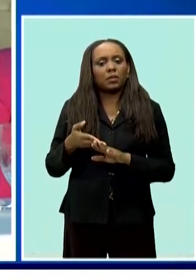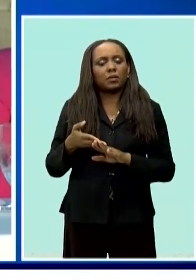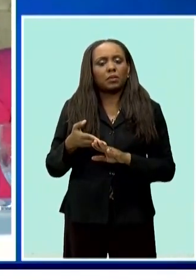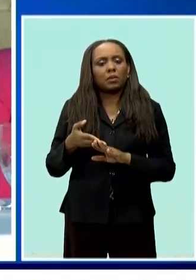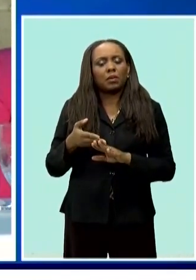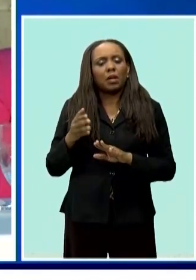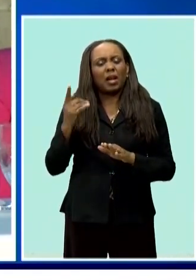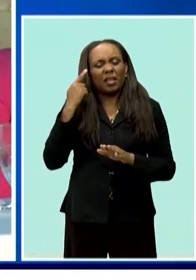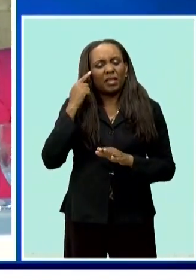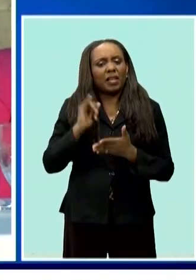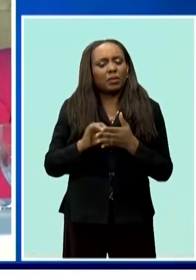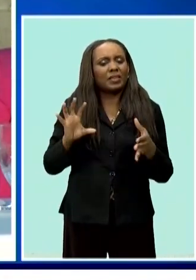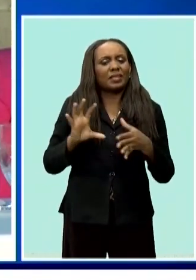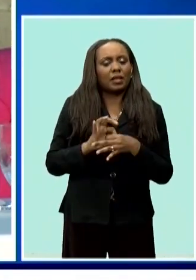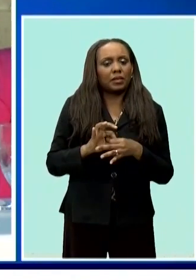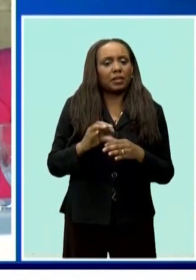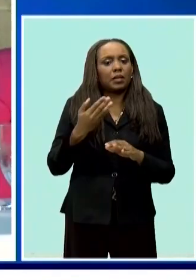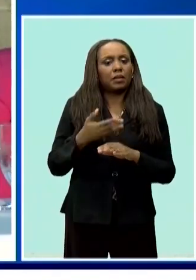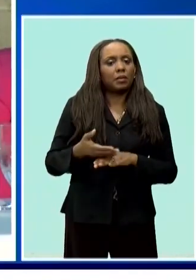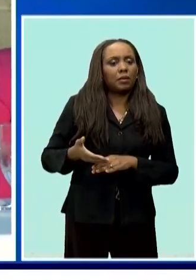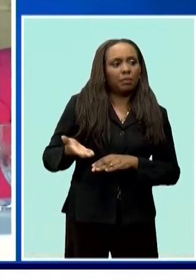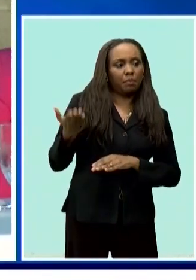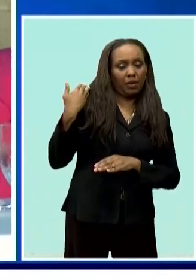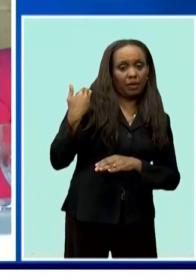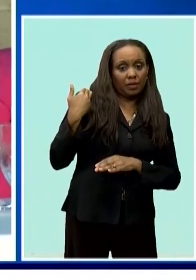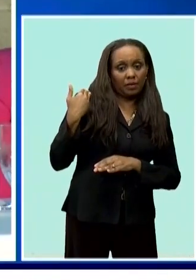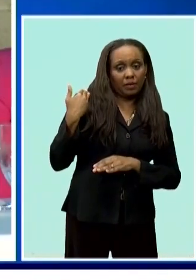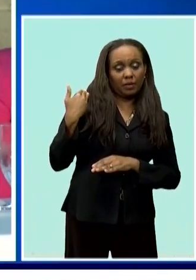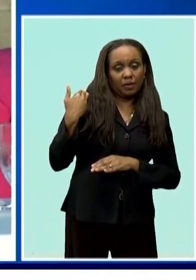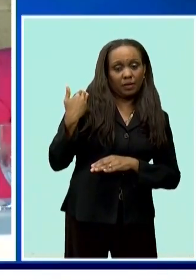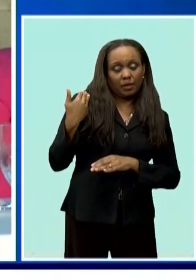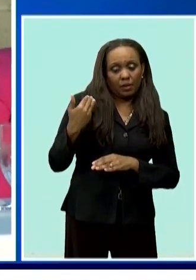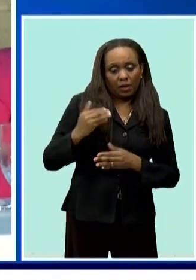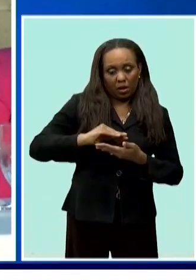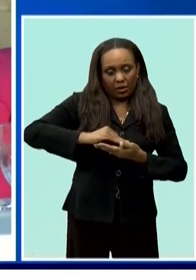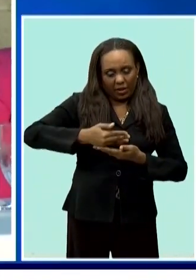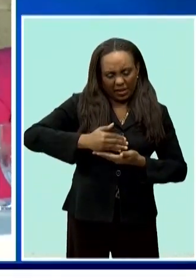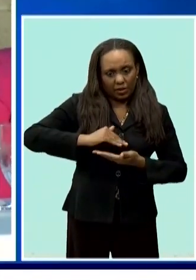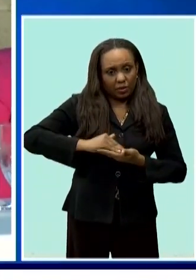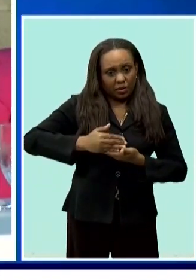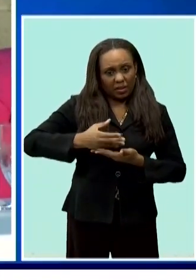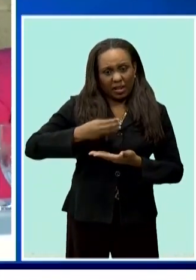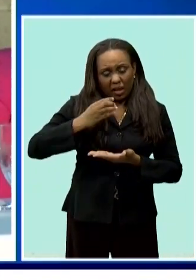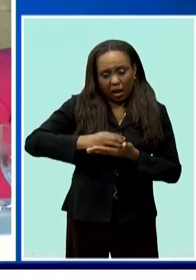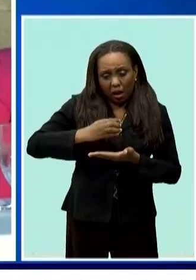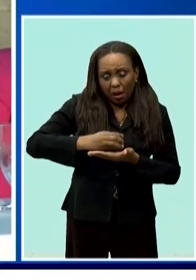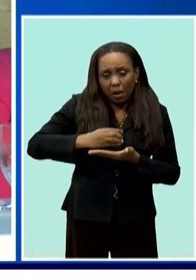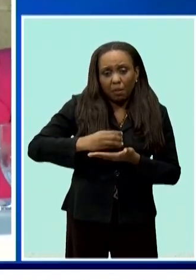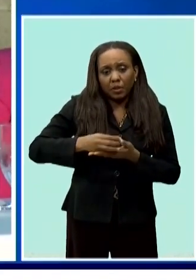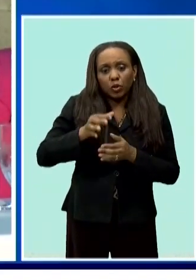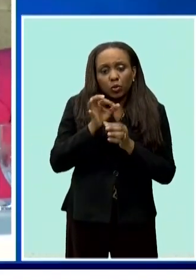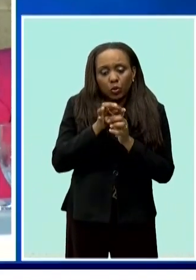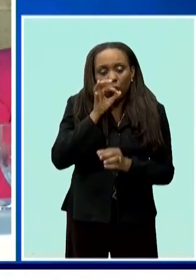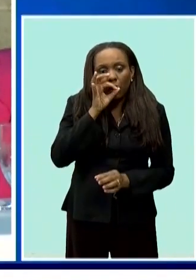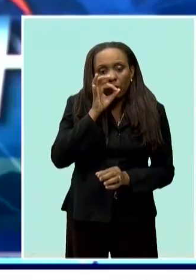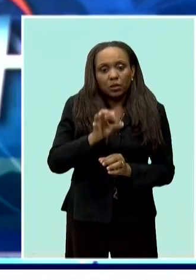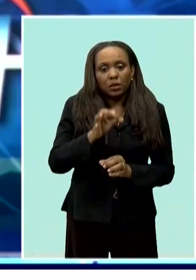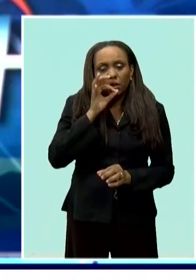at 5%. So, and that what is really costly is the unit cost of the individual items that are